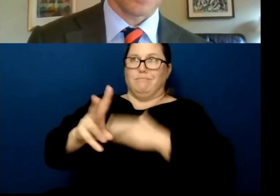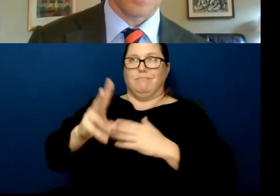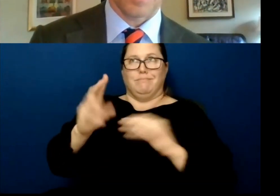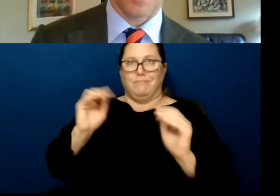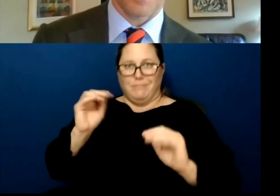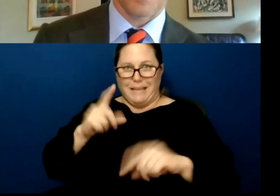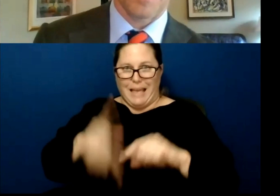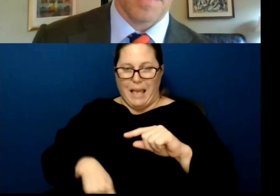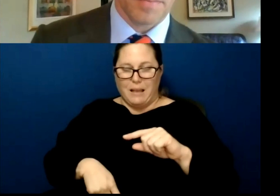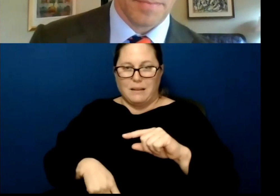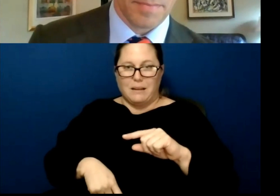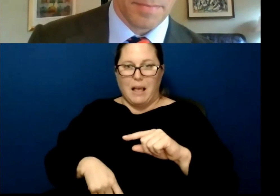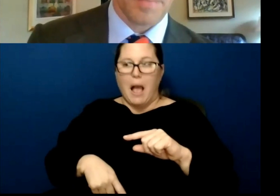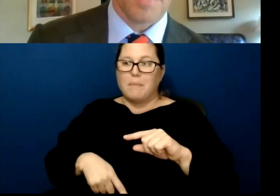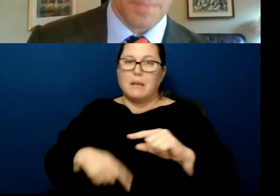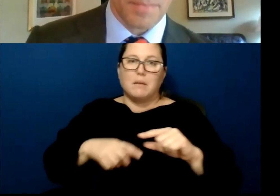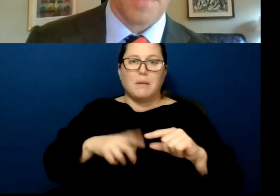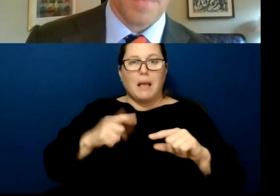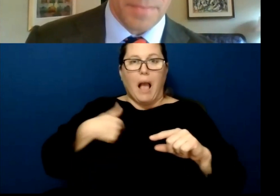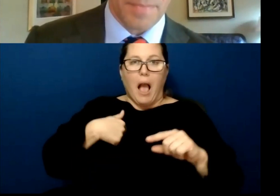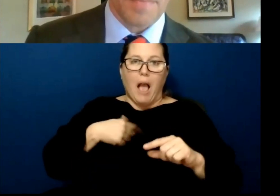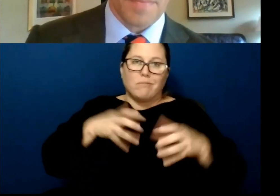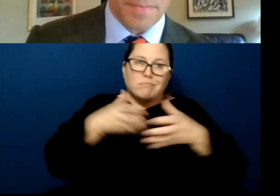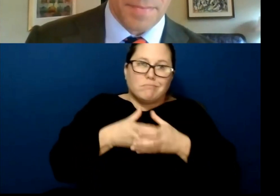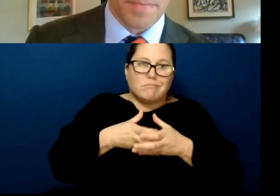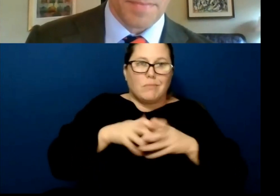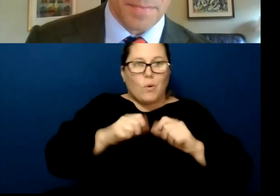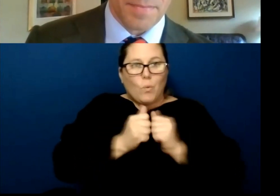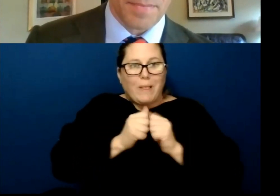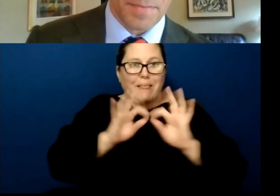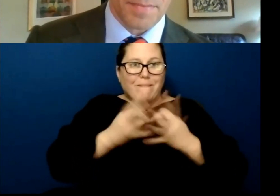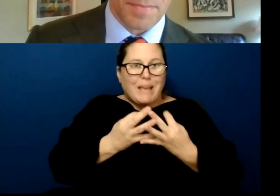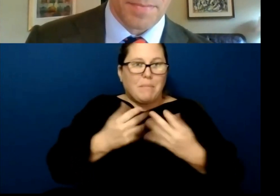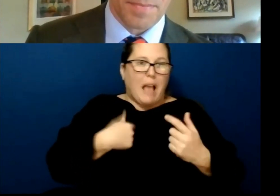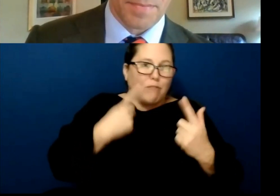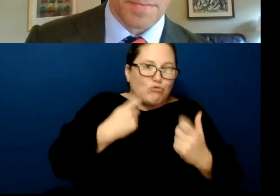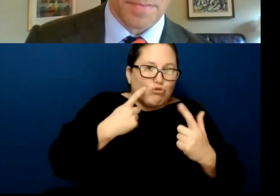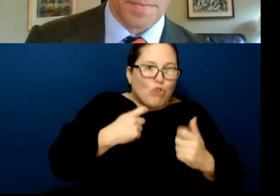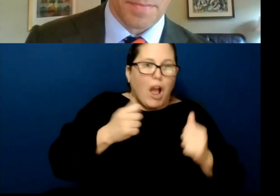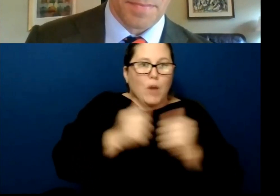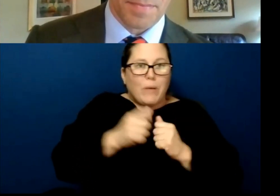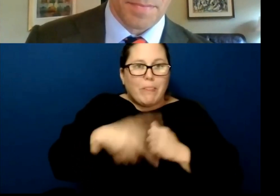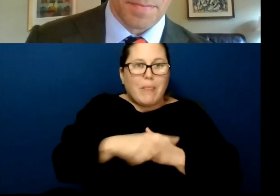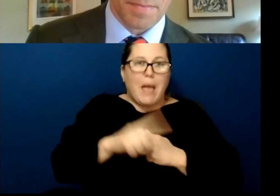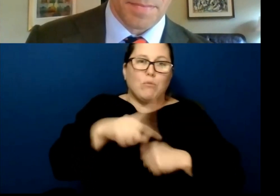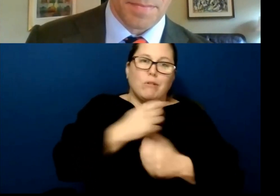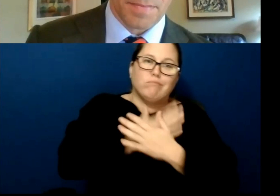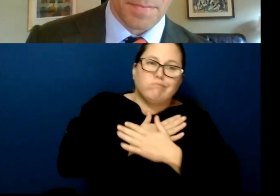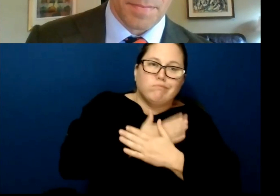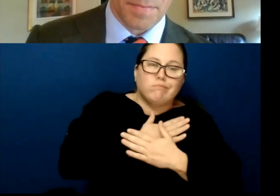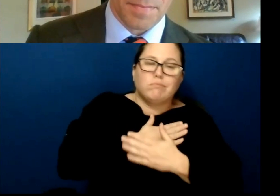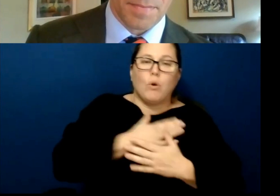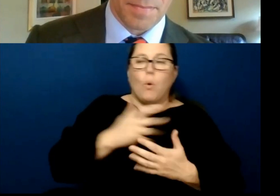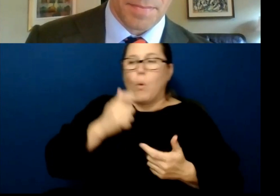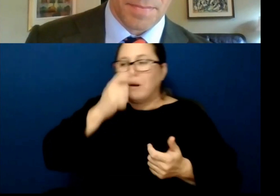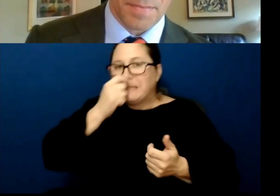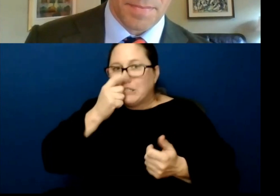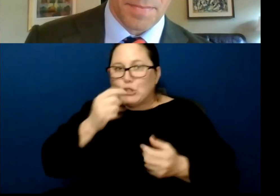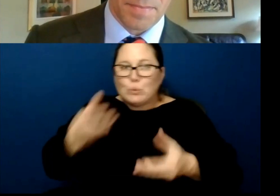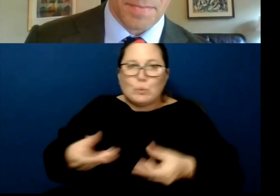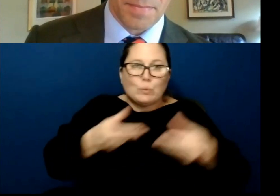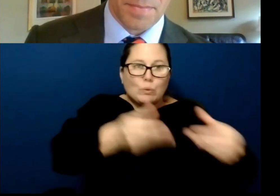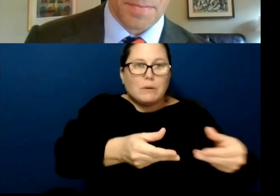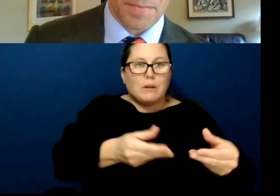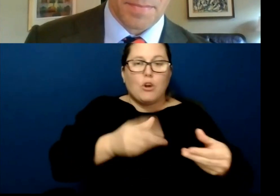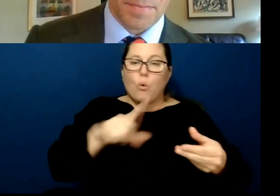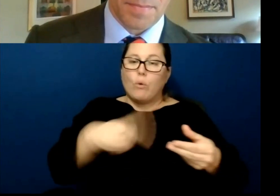like, I have cried with a lot of families and rubbed a shoulder or passed some tissues or something, or just sat